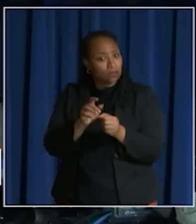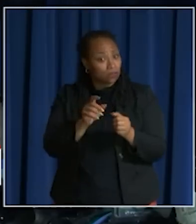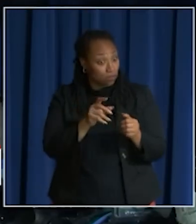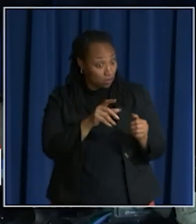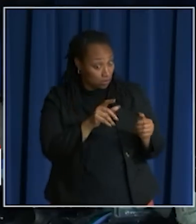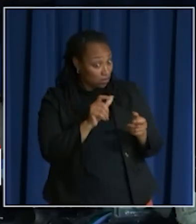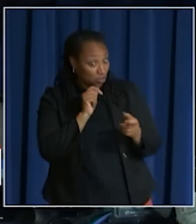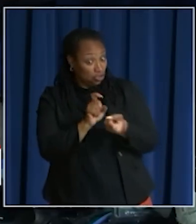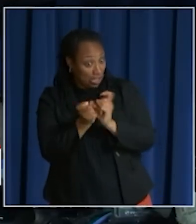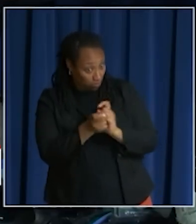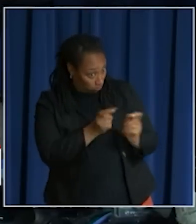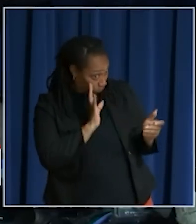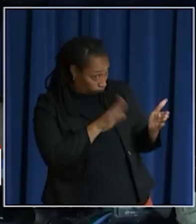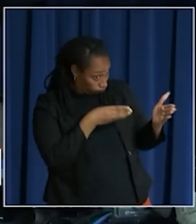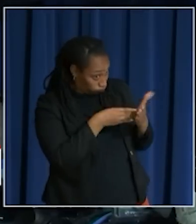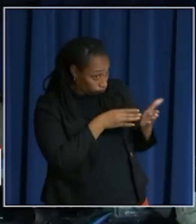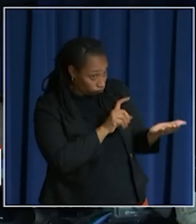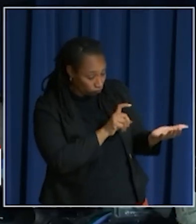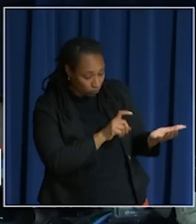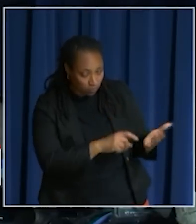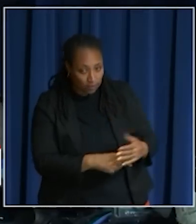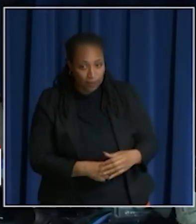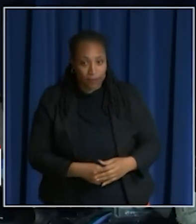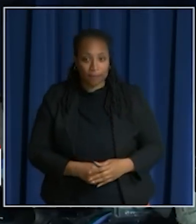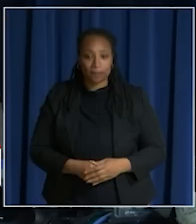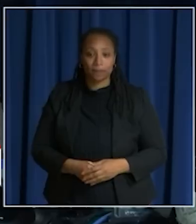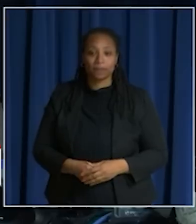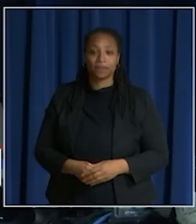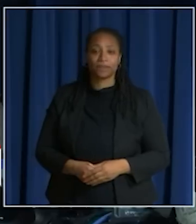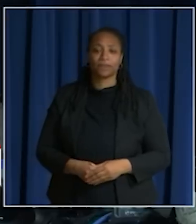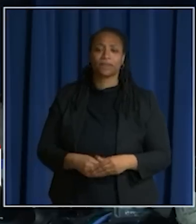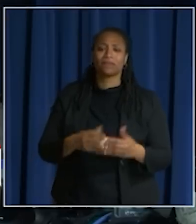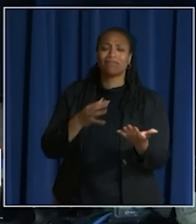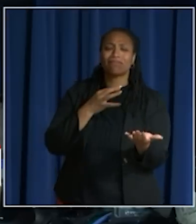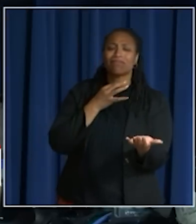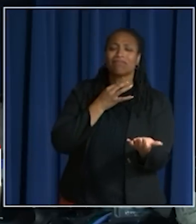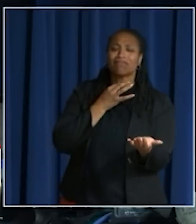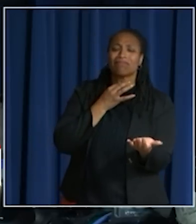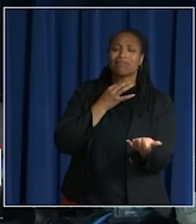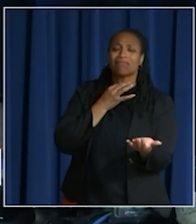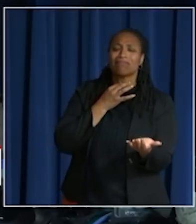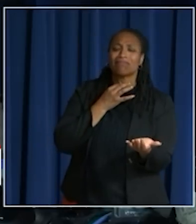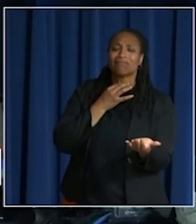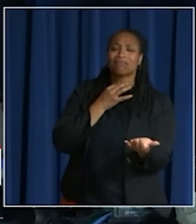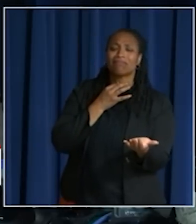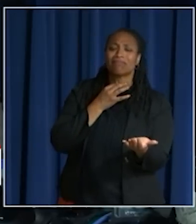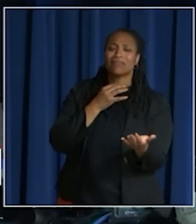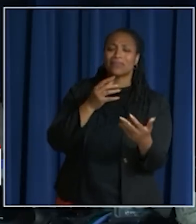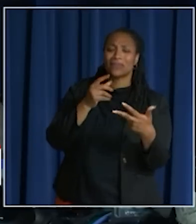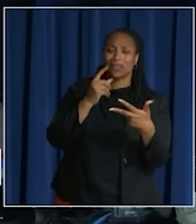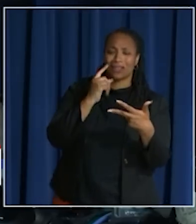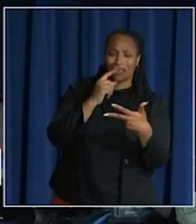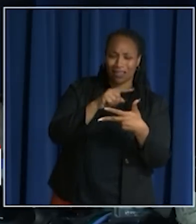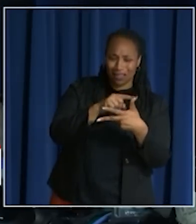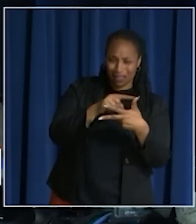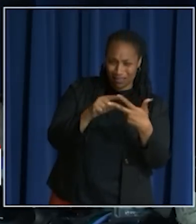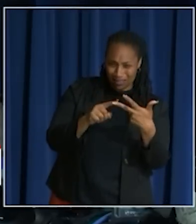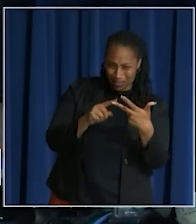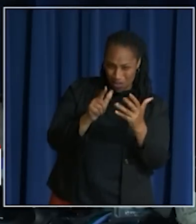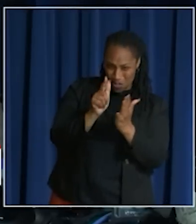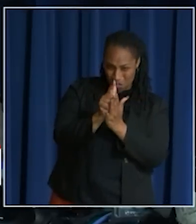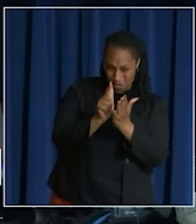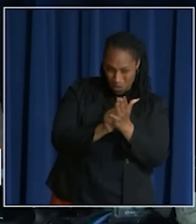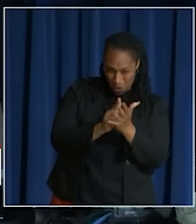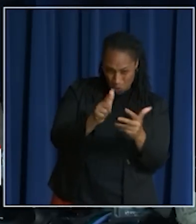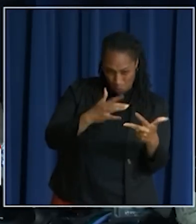in saying that you would embrace the change in those three laws, IRA? I have a position on at least 2 or